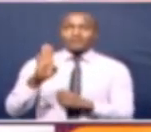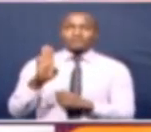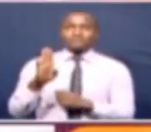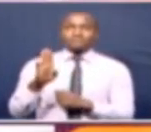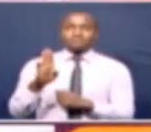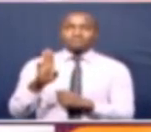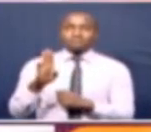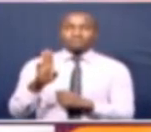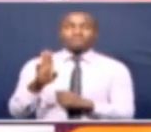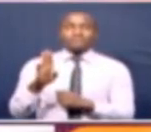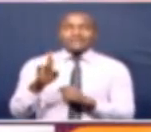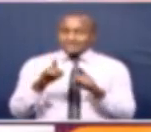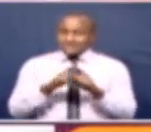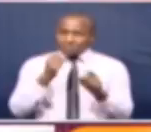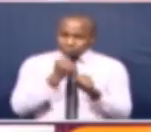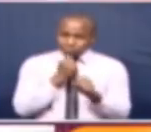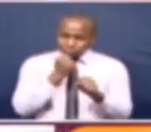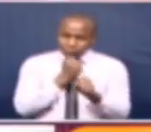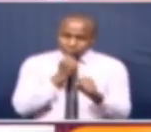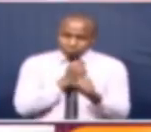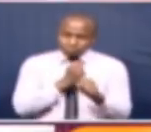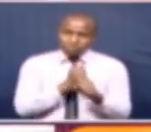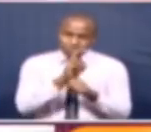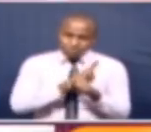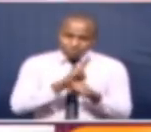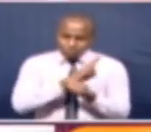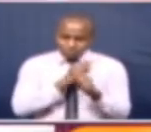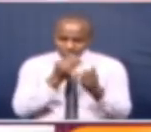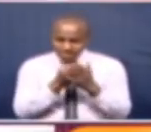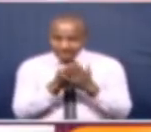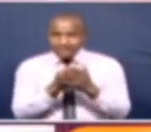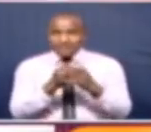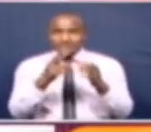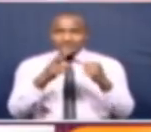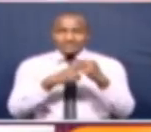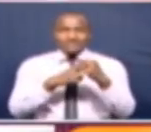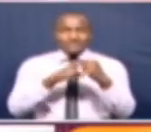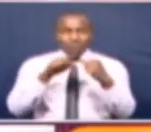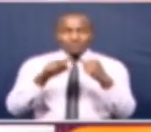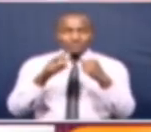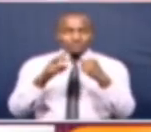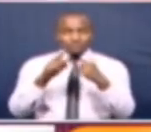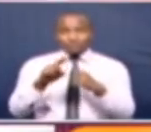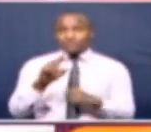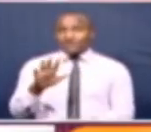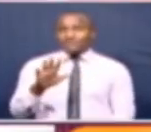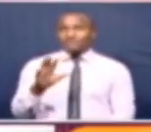expenses also rose marginally to 17.25 billion shillings, while operating